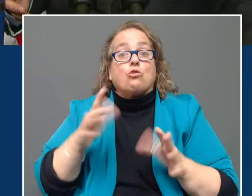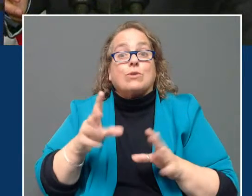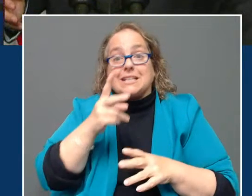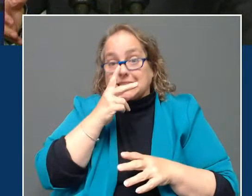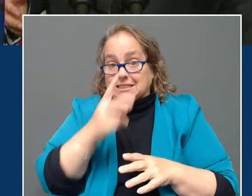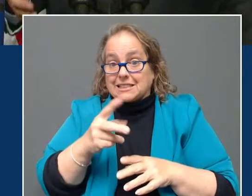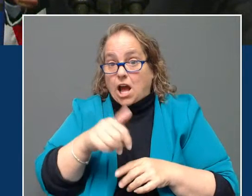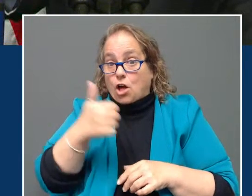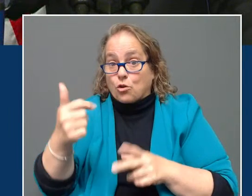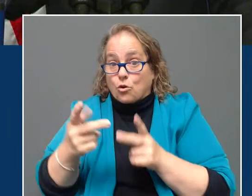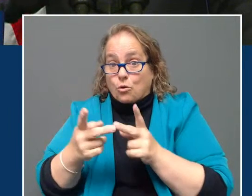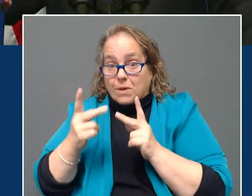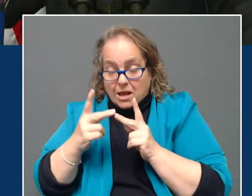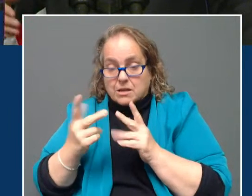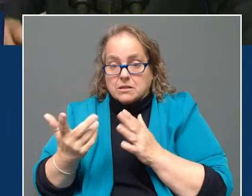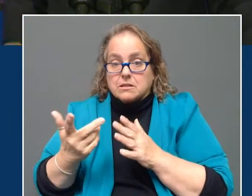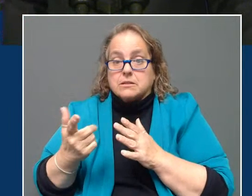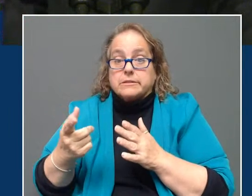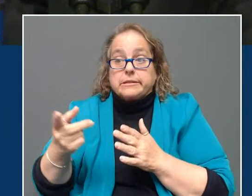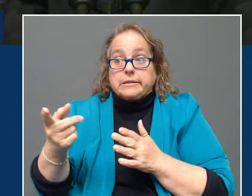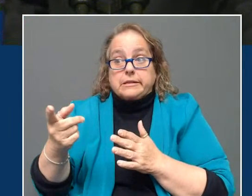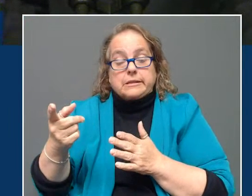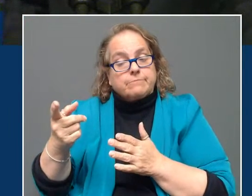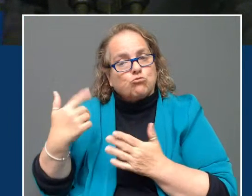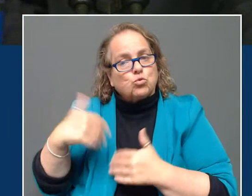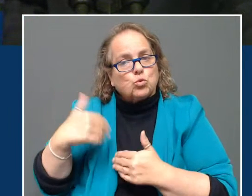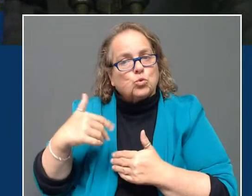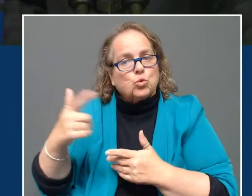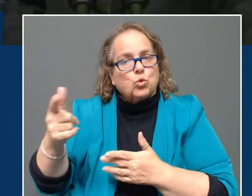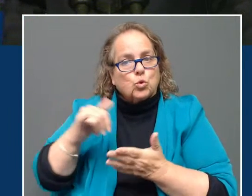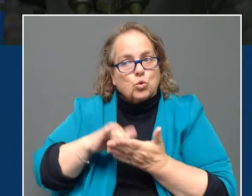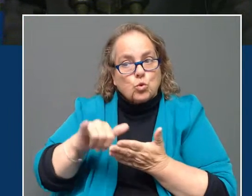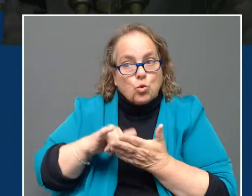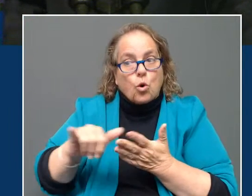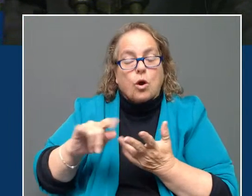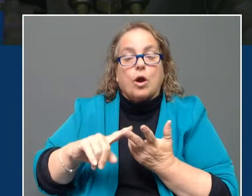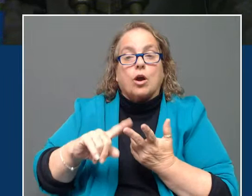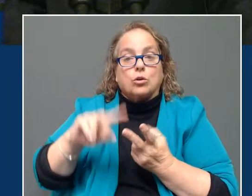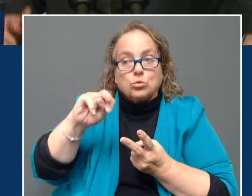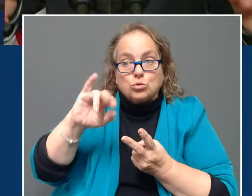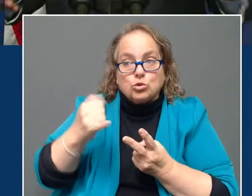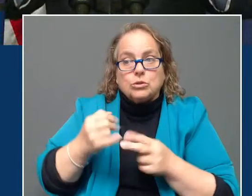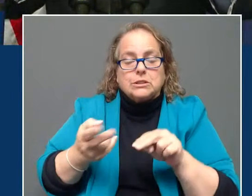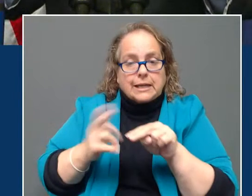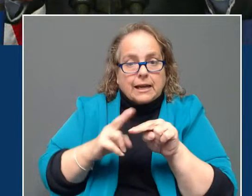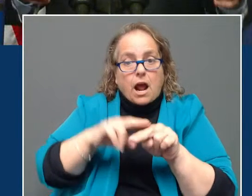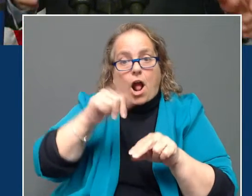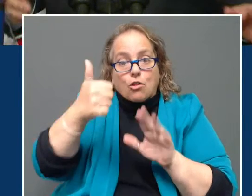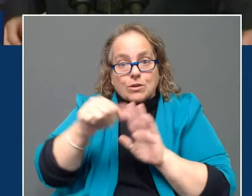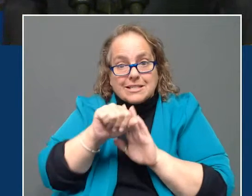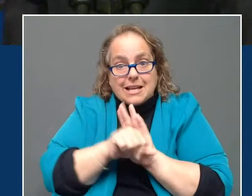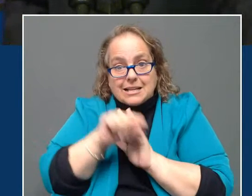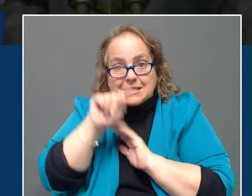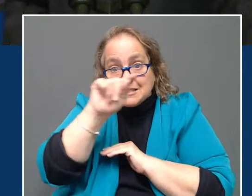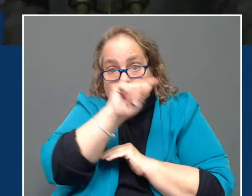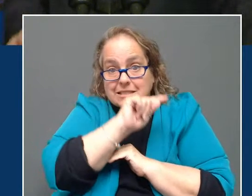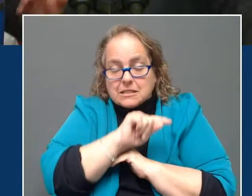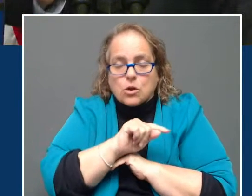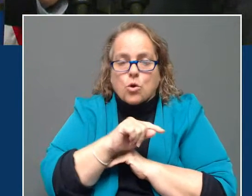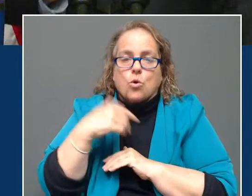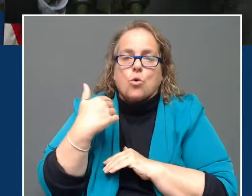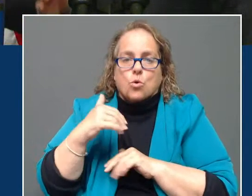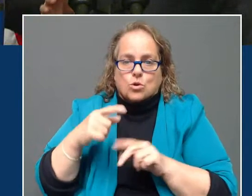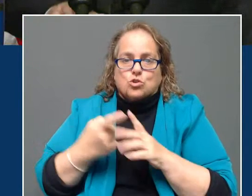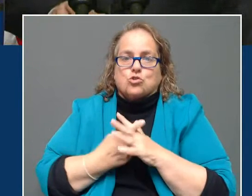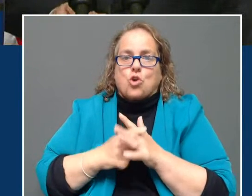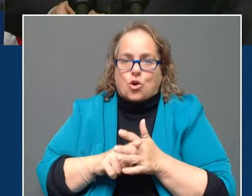paying the price for it and or are seeing their cases increase based on the activities of their people.